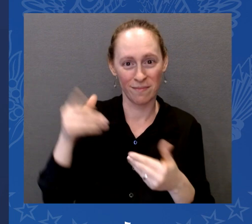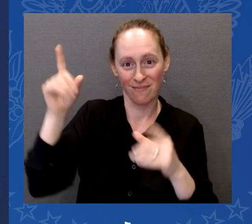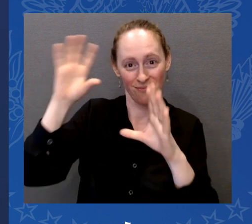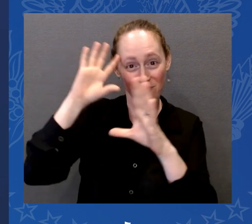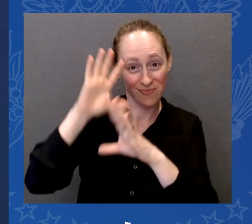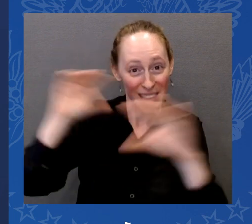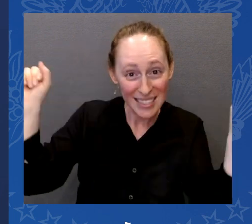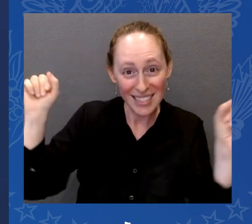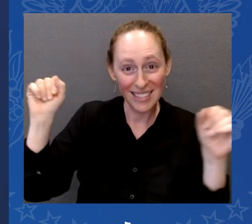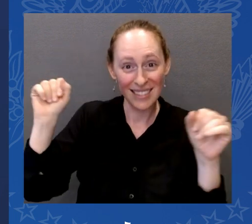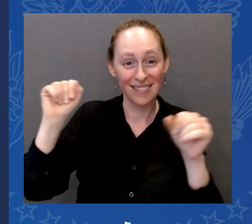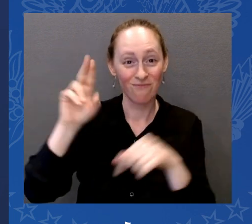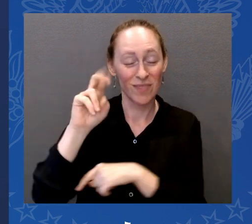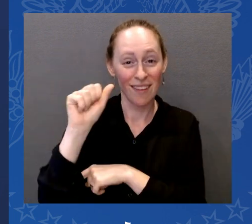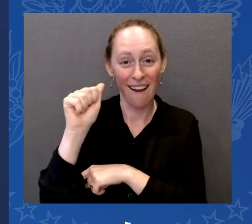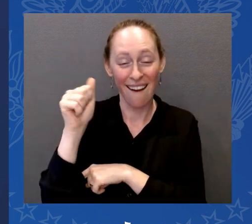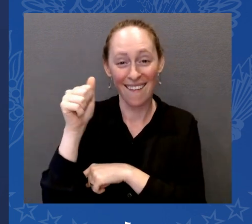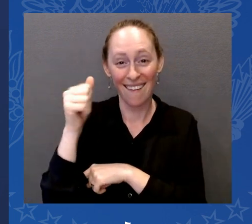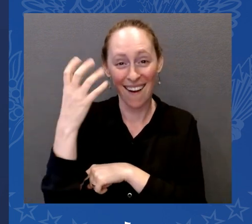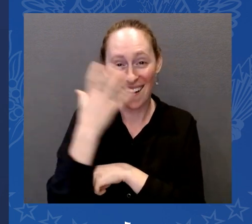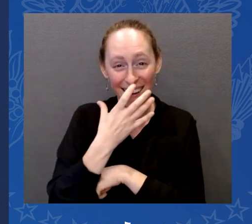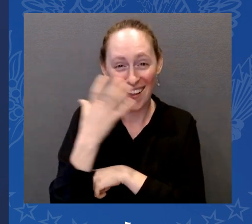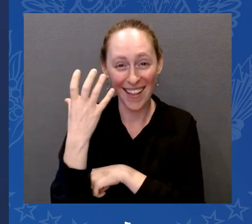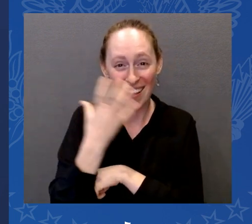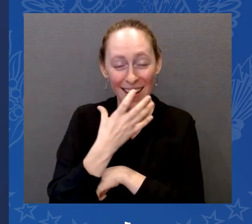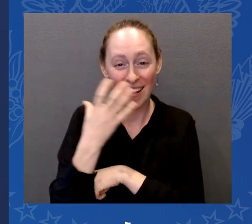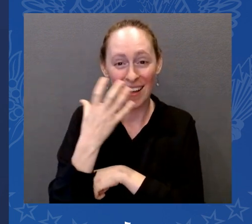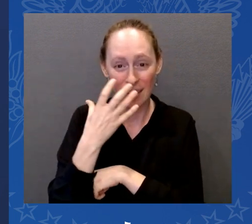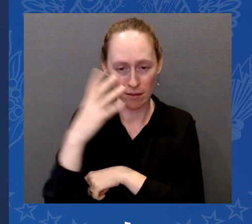When I got that call, I was like, who?